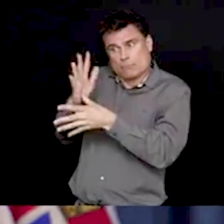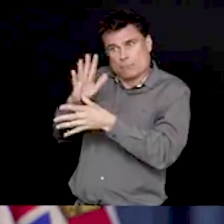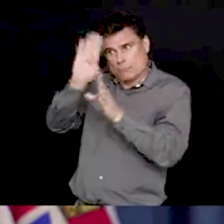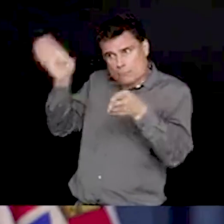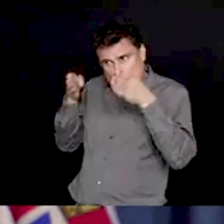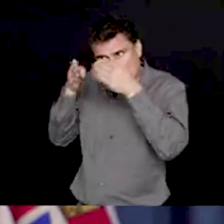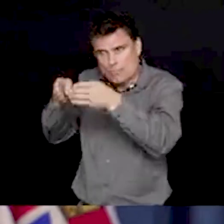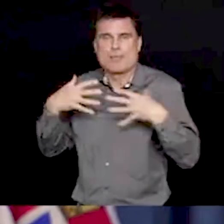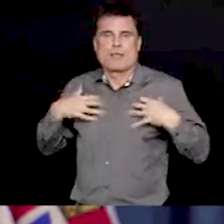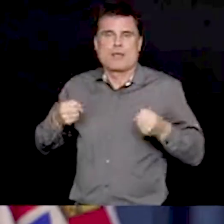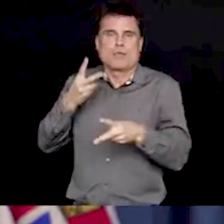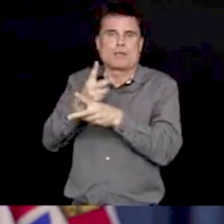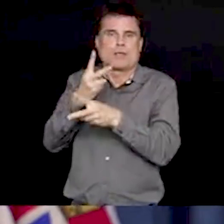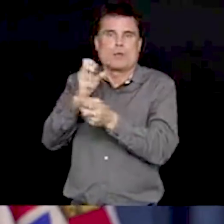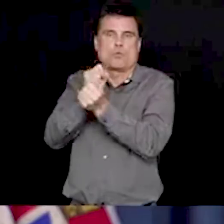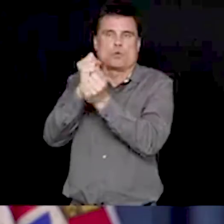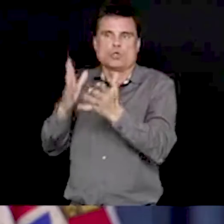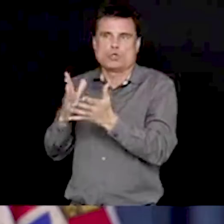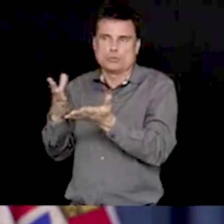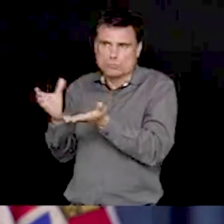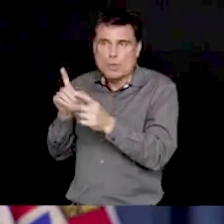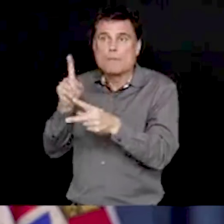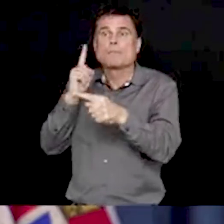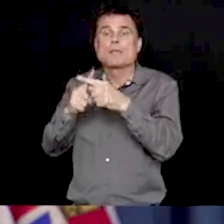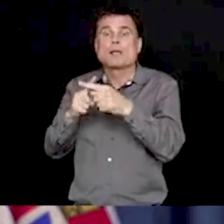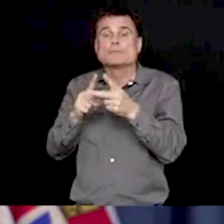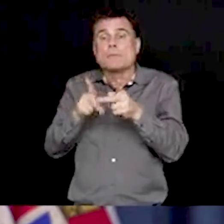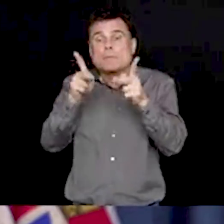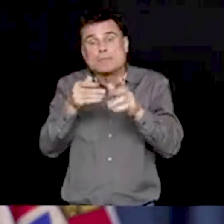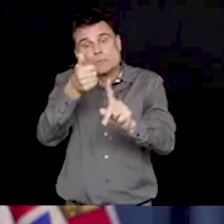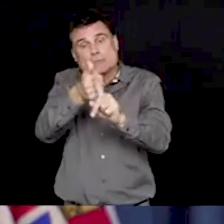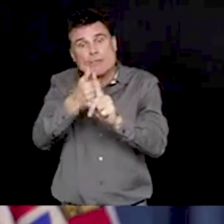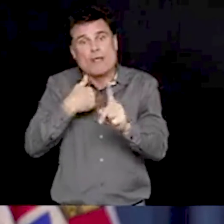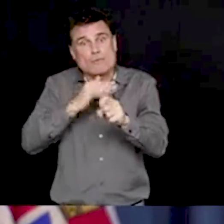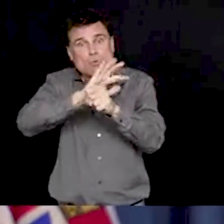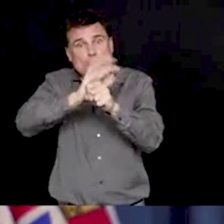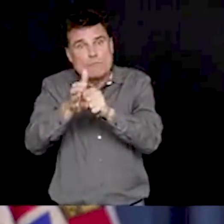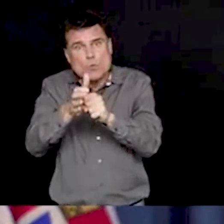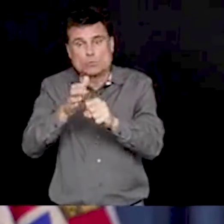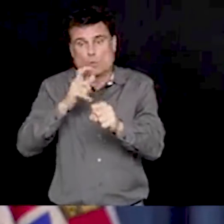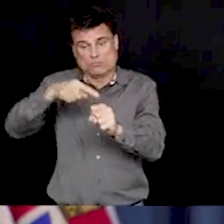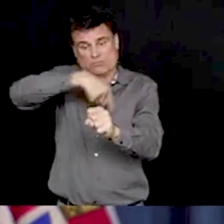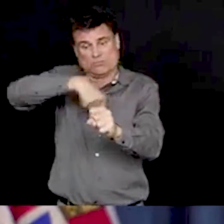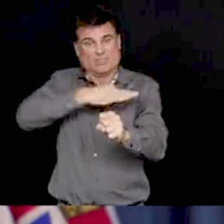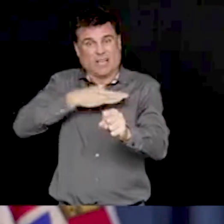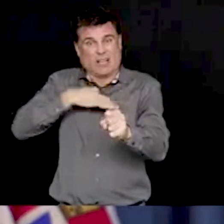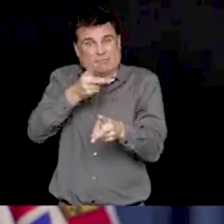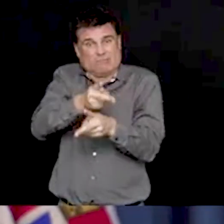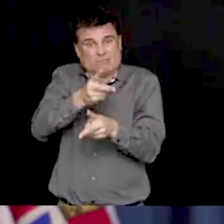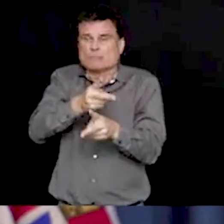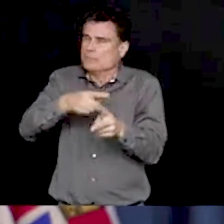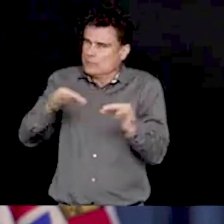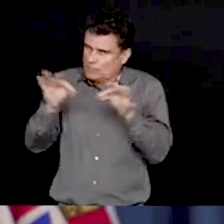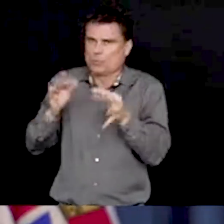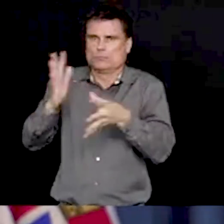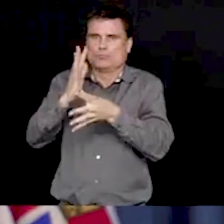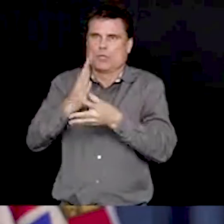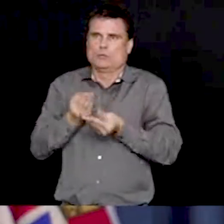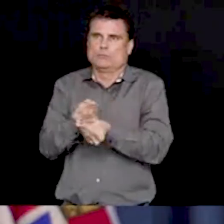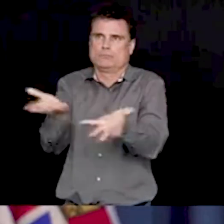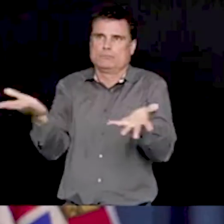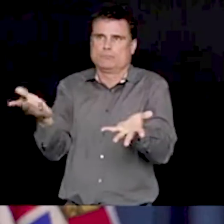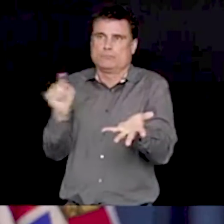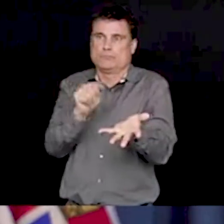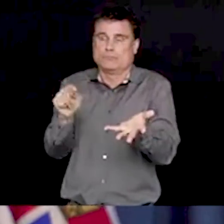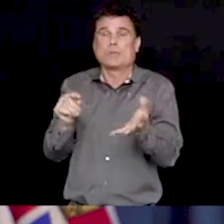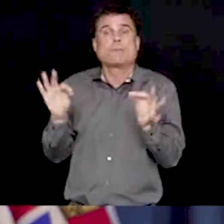paramount. Having said that, we know things like physical distancing and hand washing on a regular basis, not